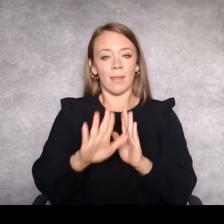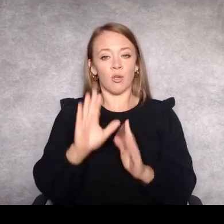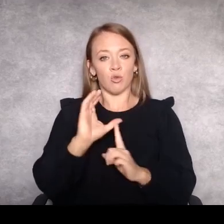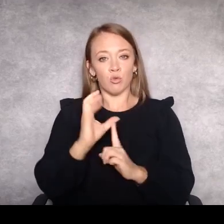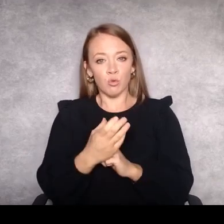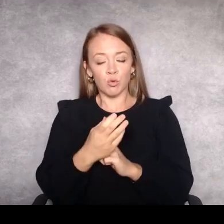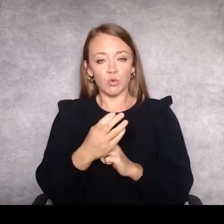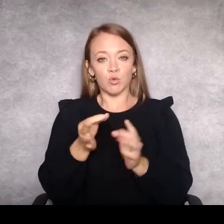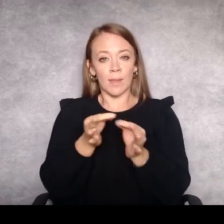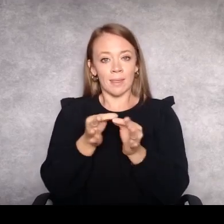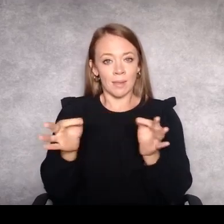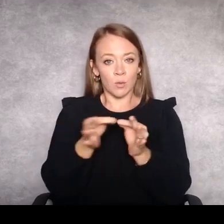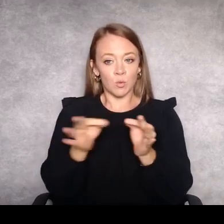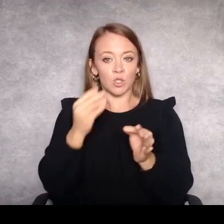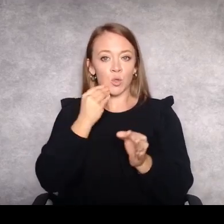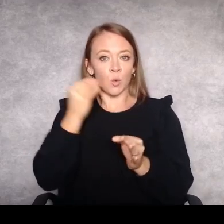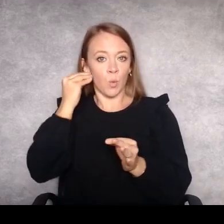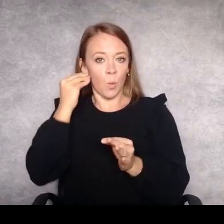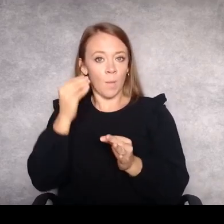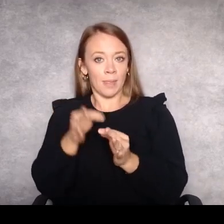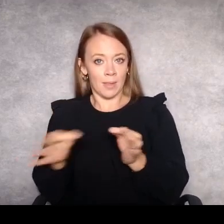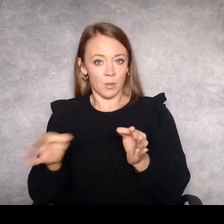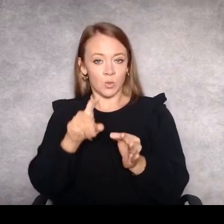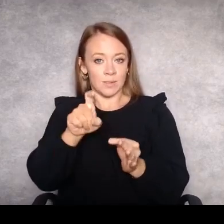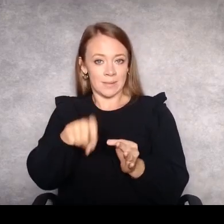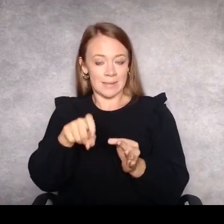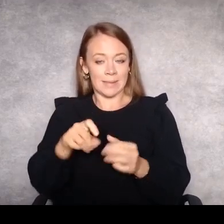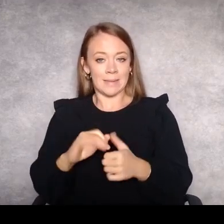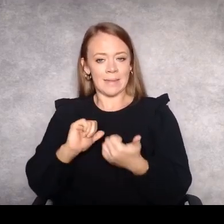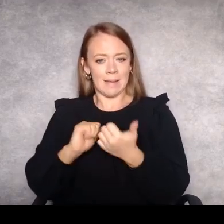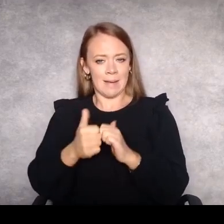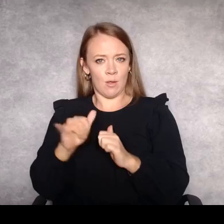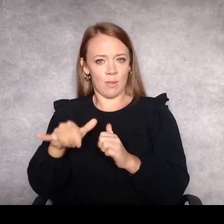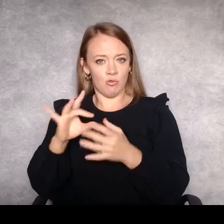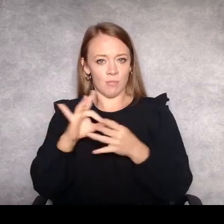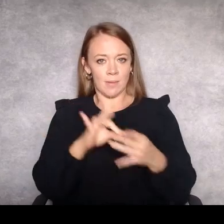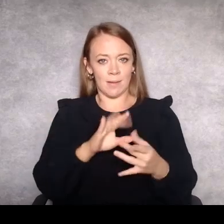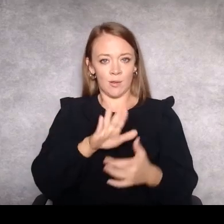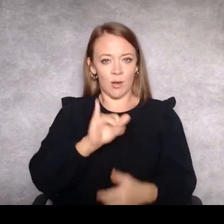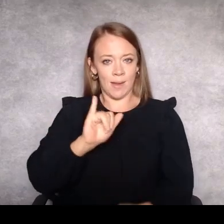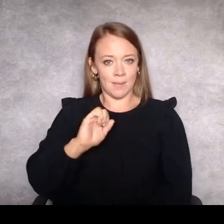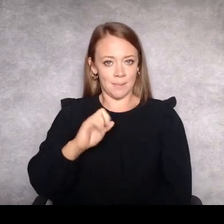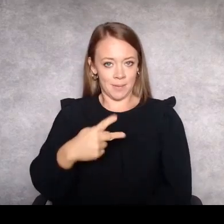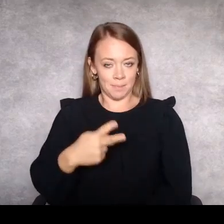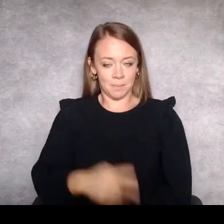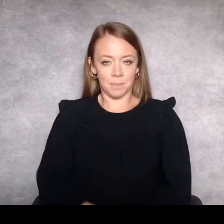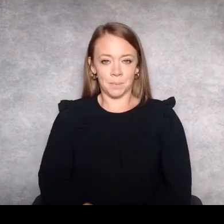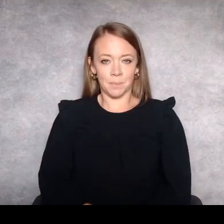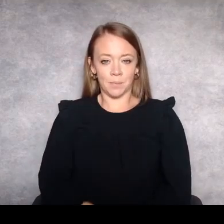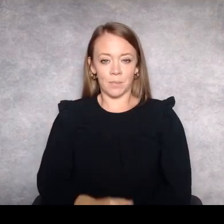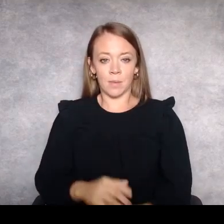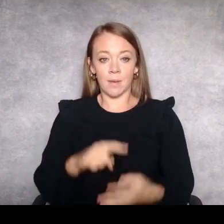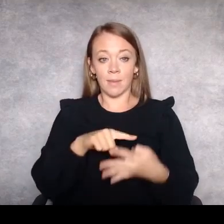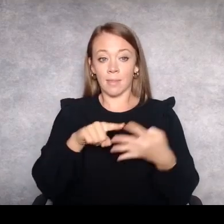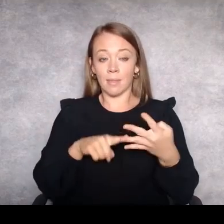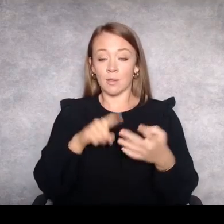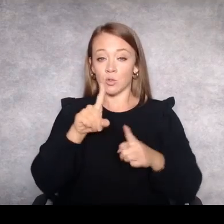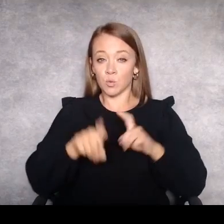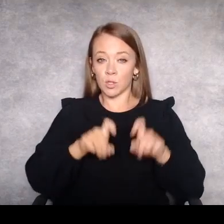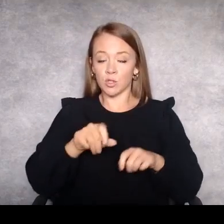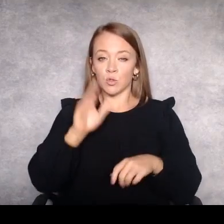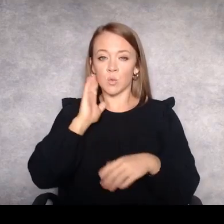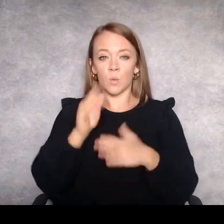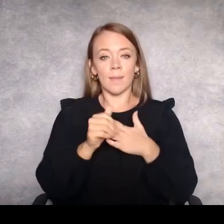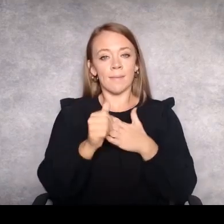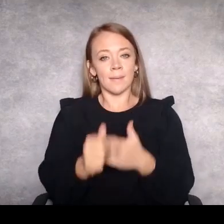cultural, linguistic, and home language needs and how those needs are related to the IEP. The following